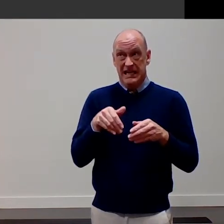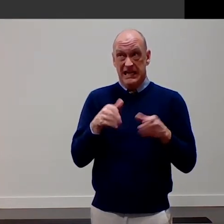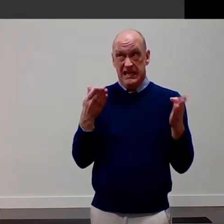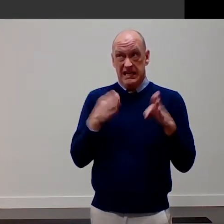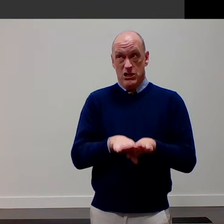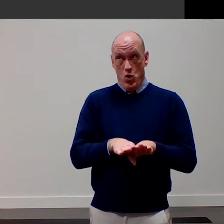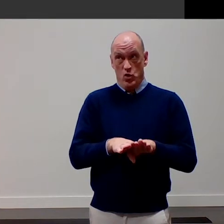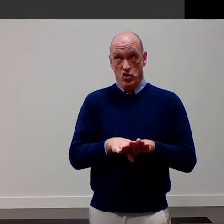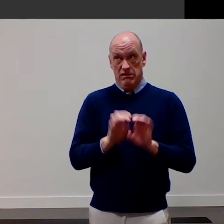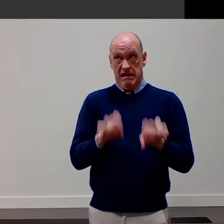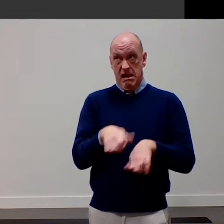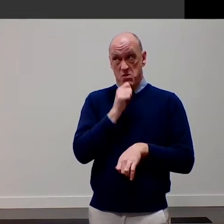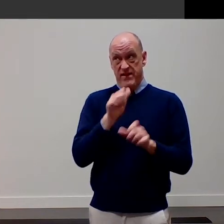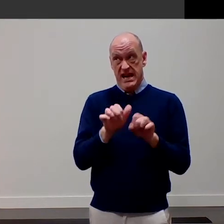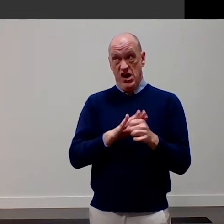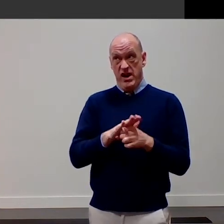area.